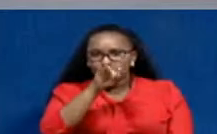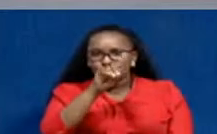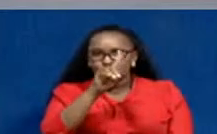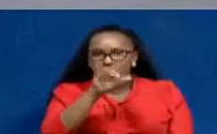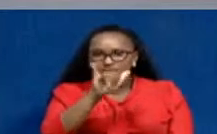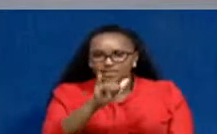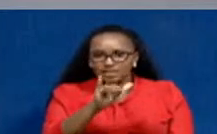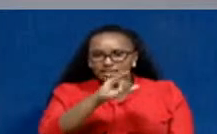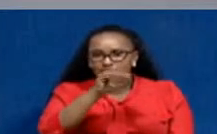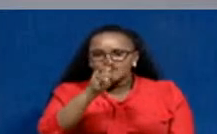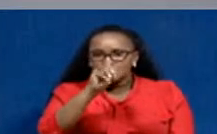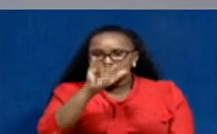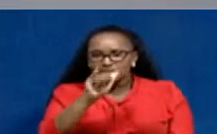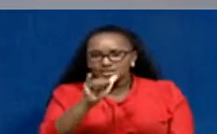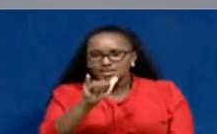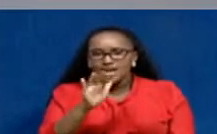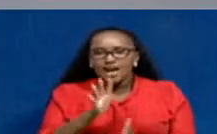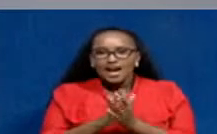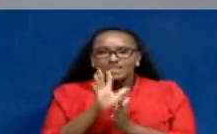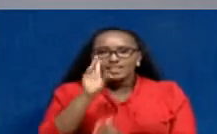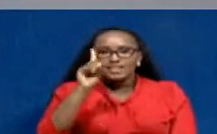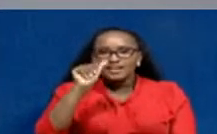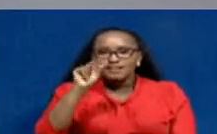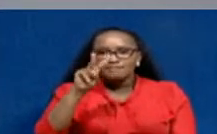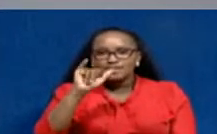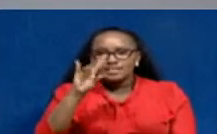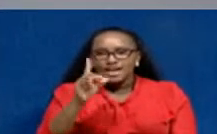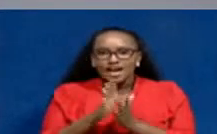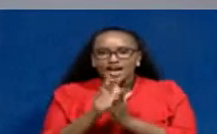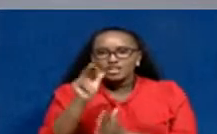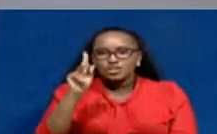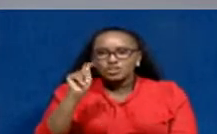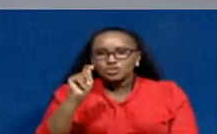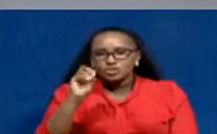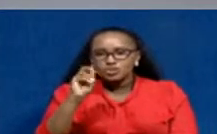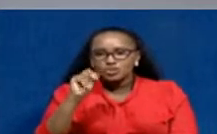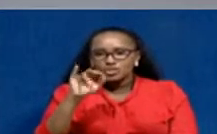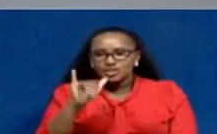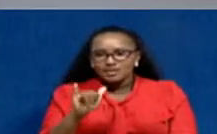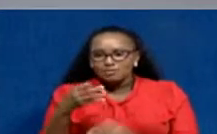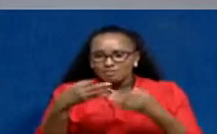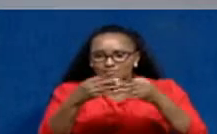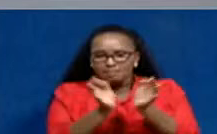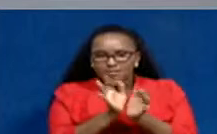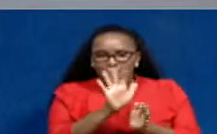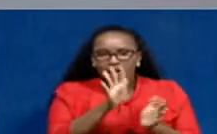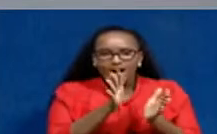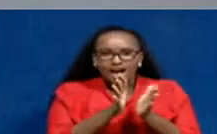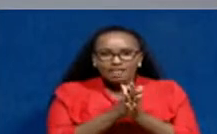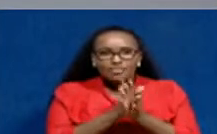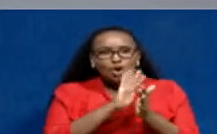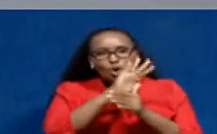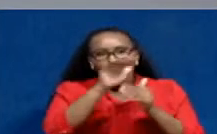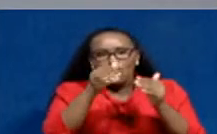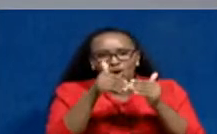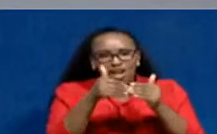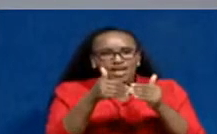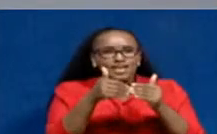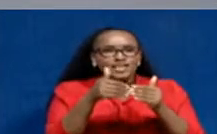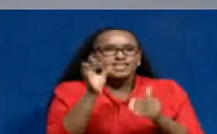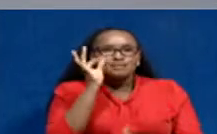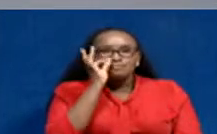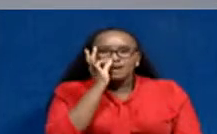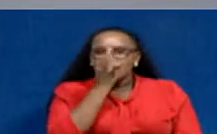Jimmy, David and Tony, and to your families and the entire extended Kibaki